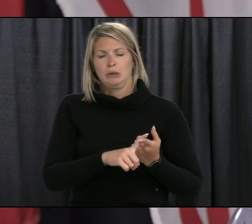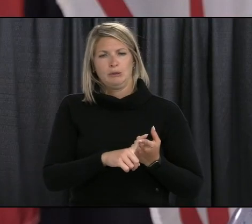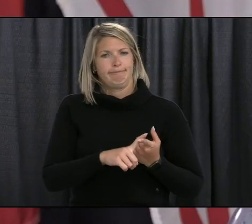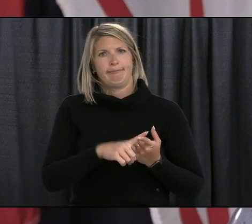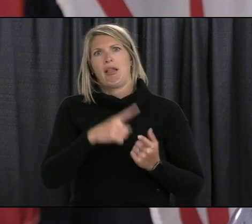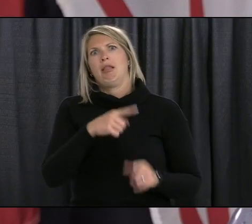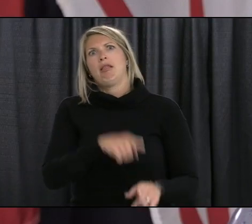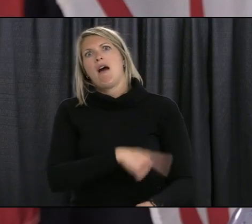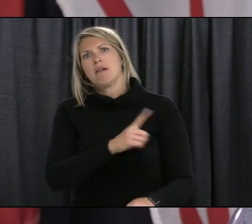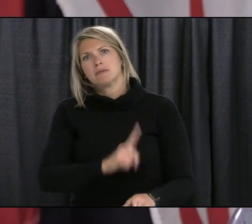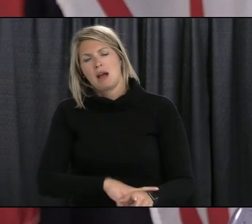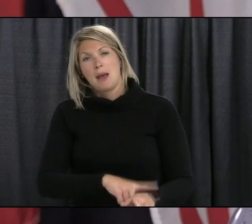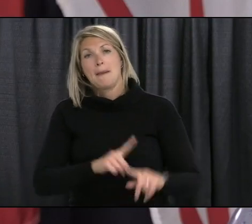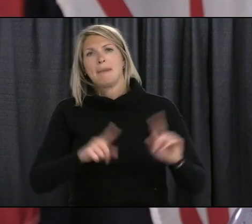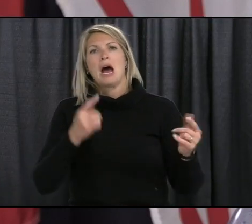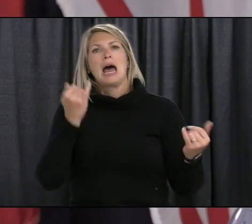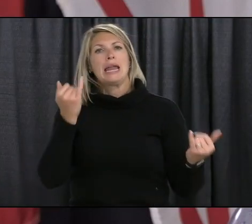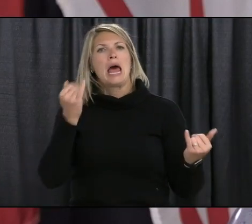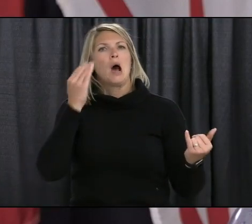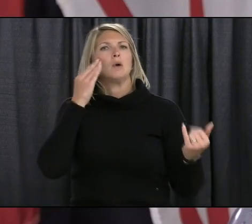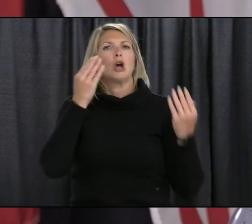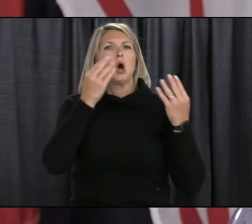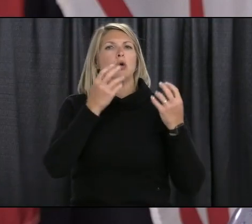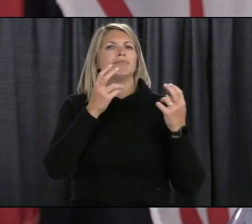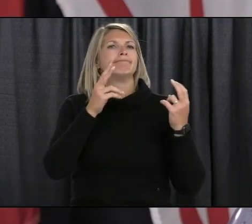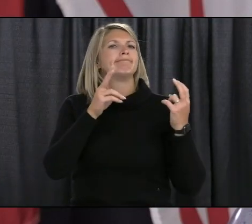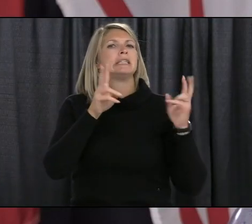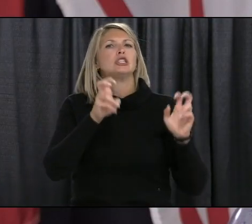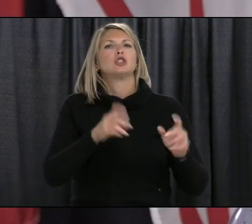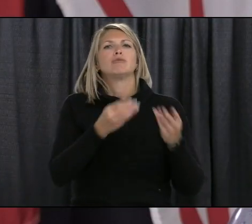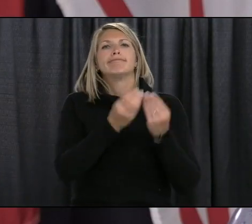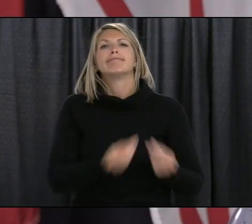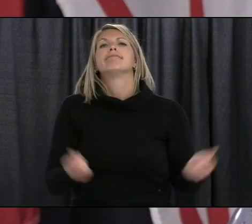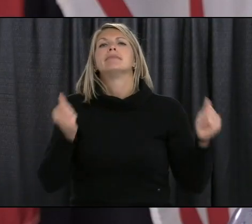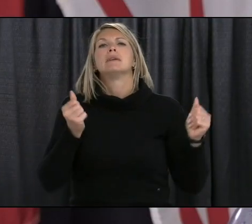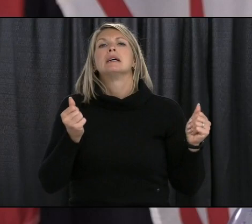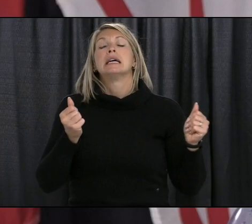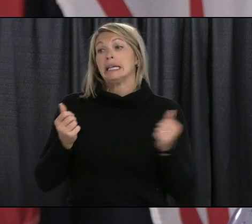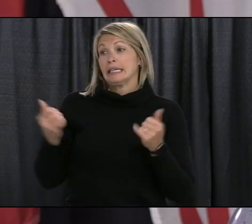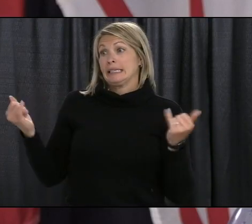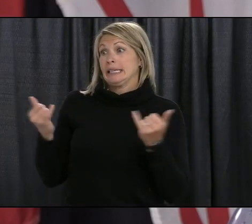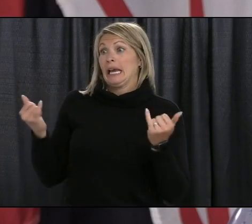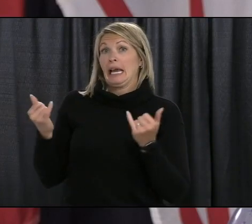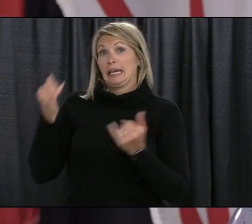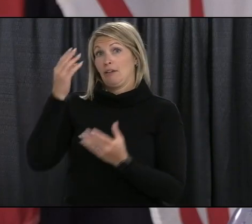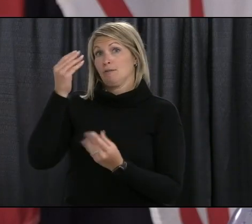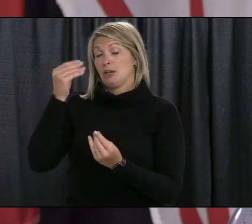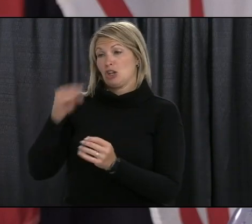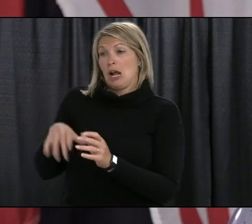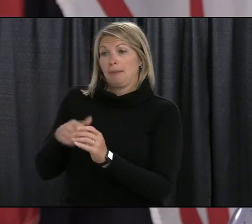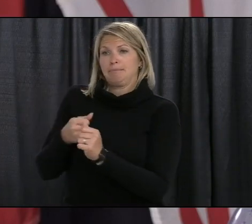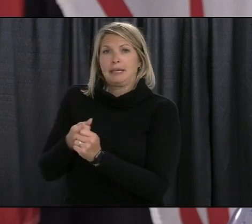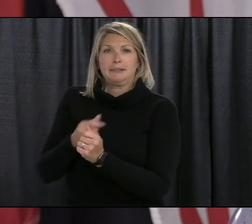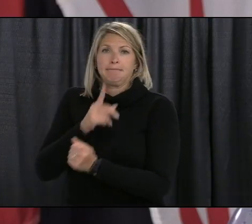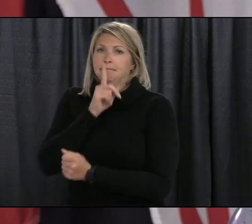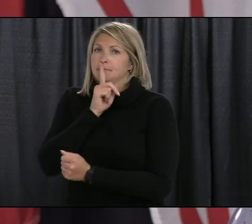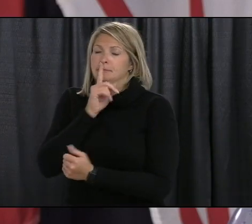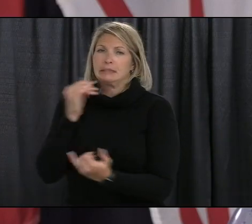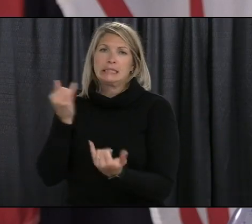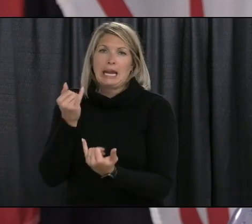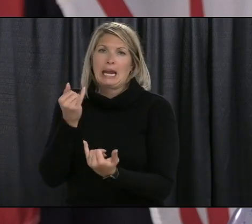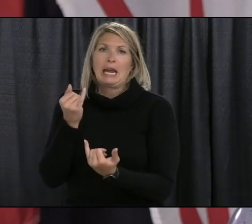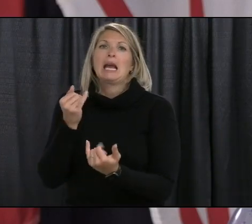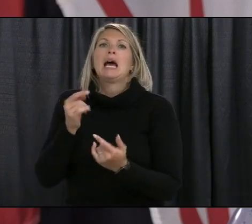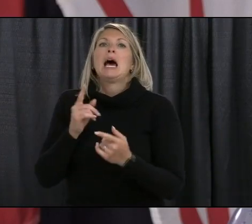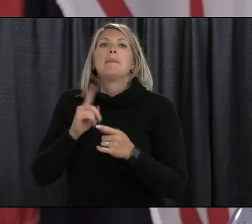was given yesterday. I don't have average data for today. Eastern Health are supplying that, but they've been given clear performance